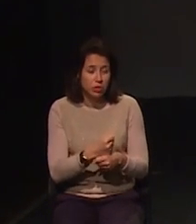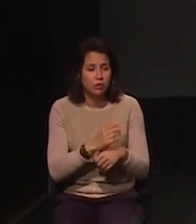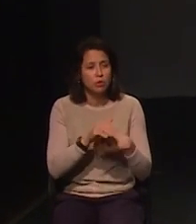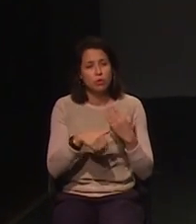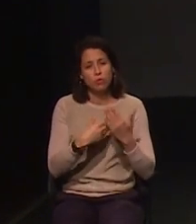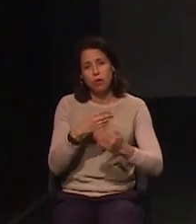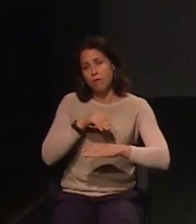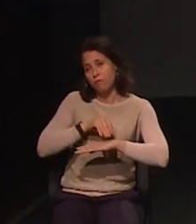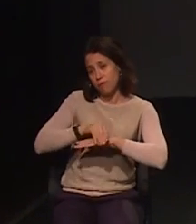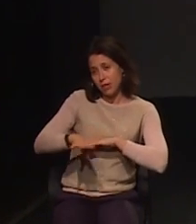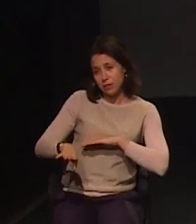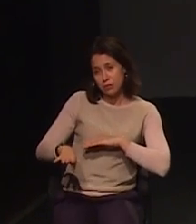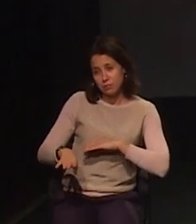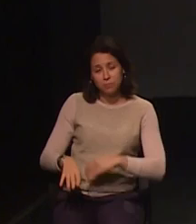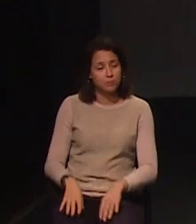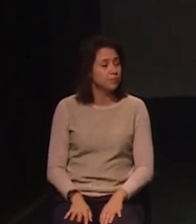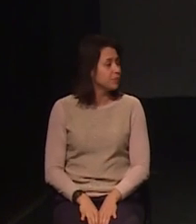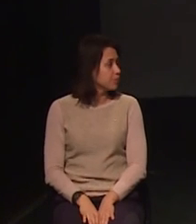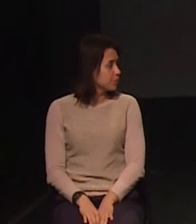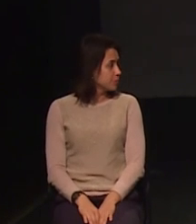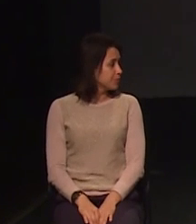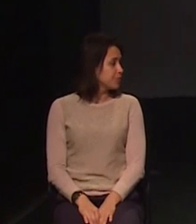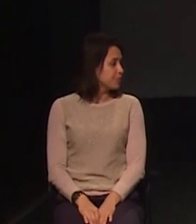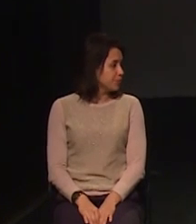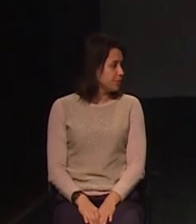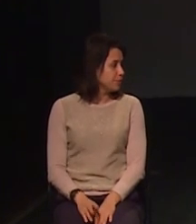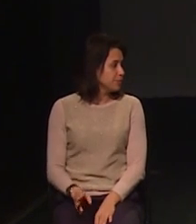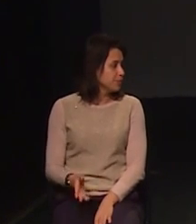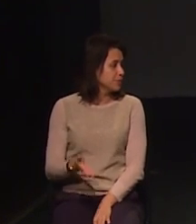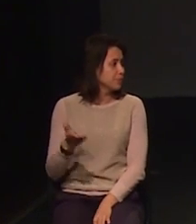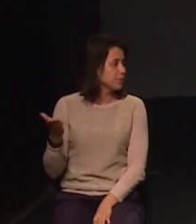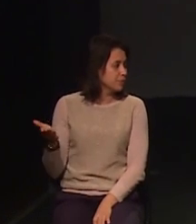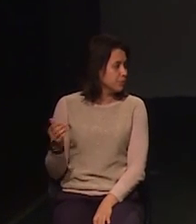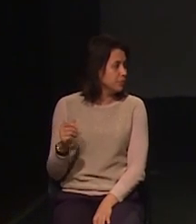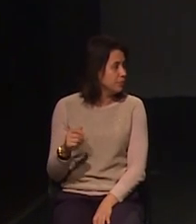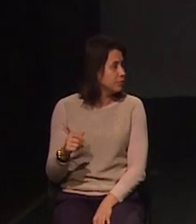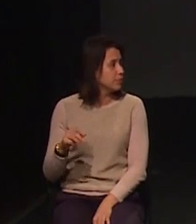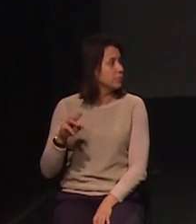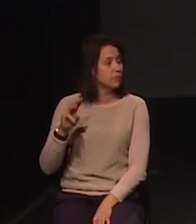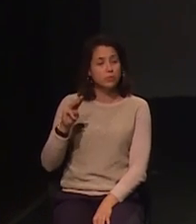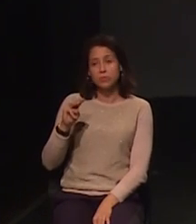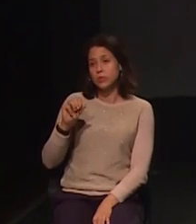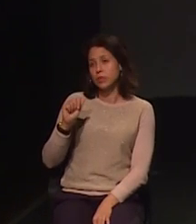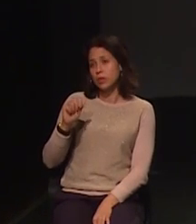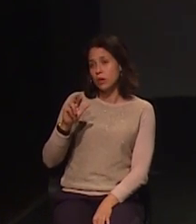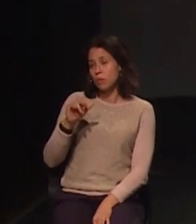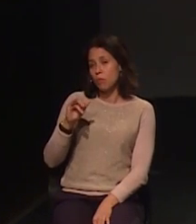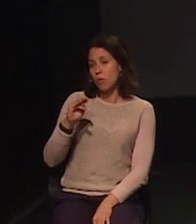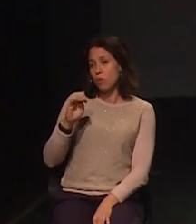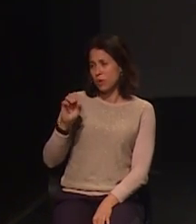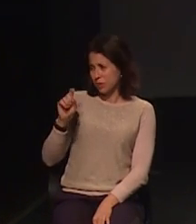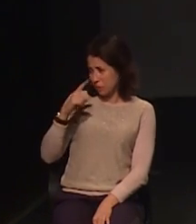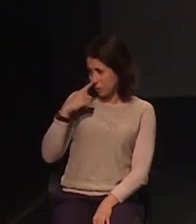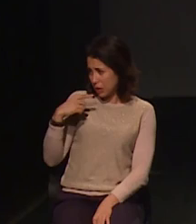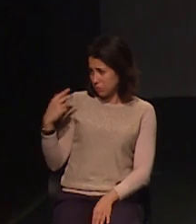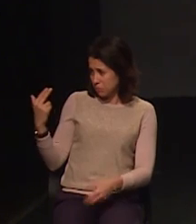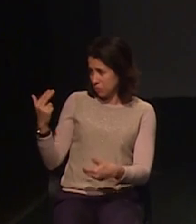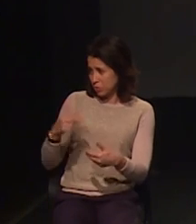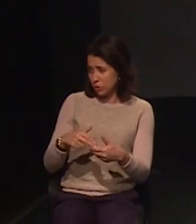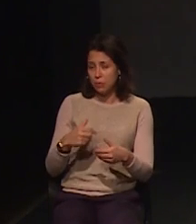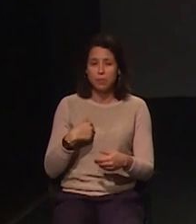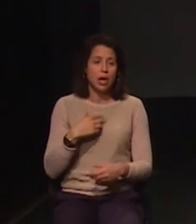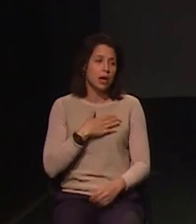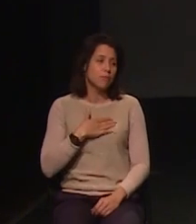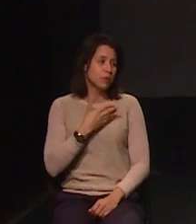So Maurine, could you contribute to this conversation? I mean, I appreciate Ella asking the question, is there a movement? Because so very often we